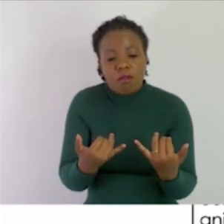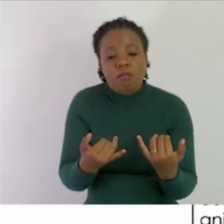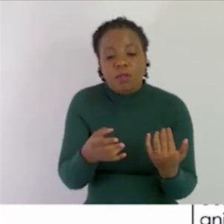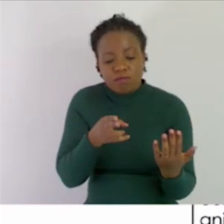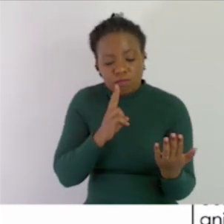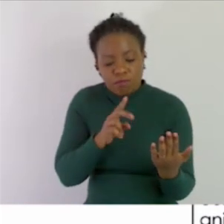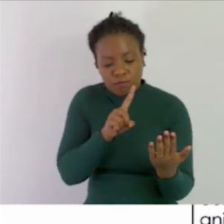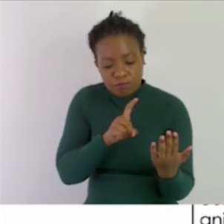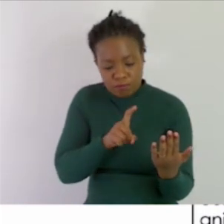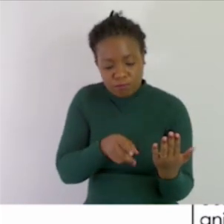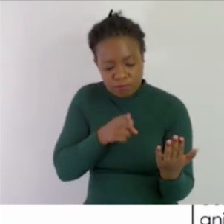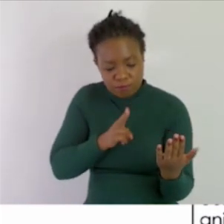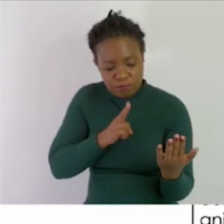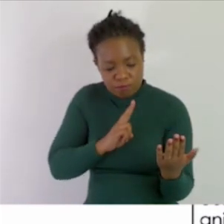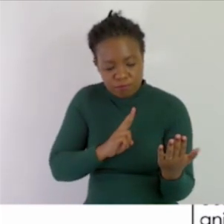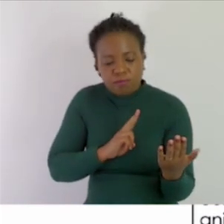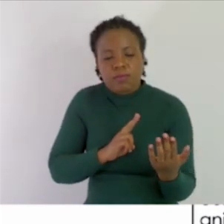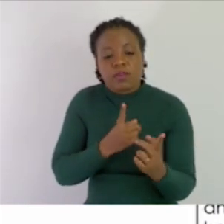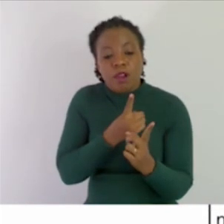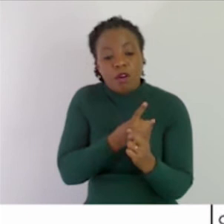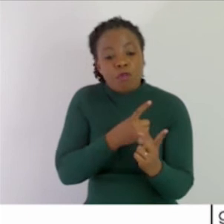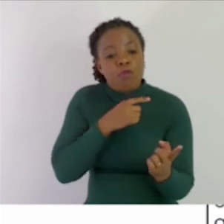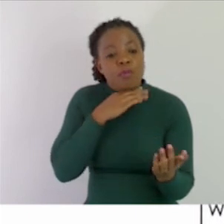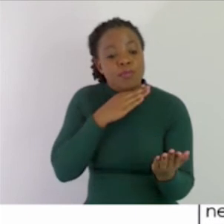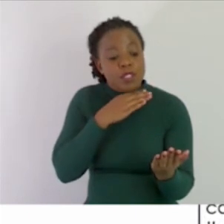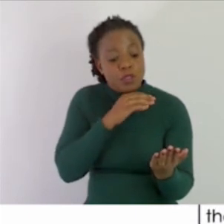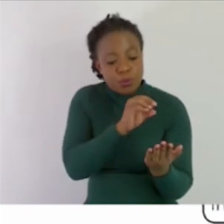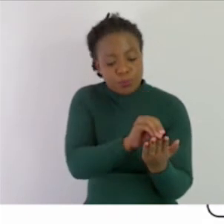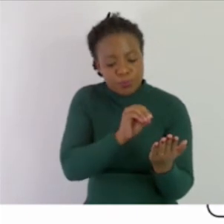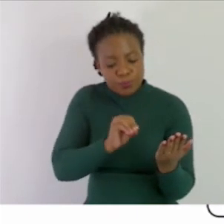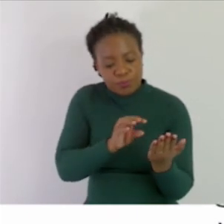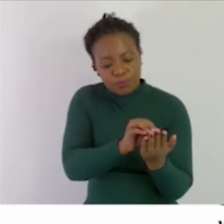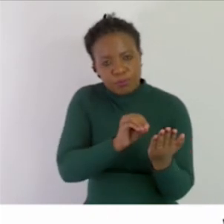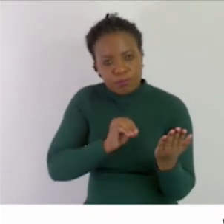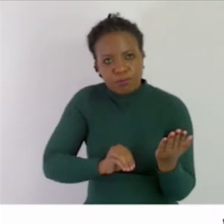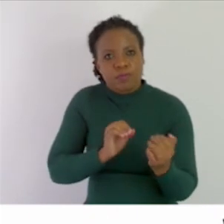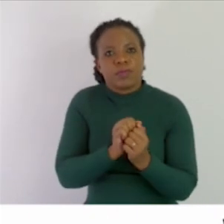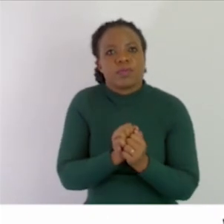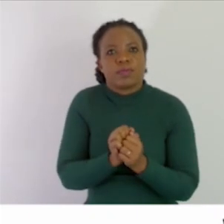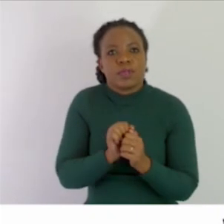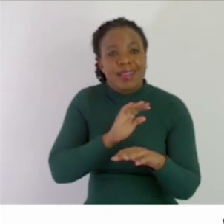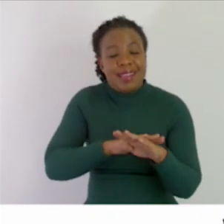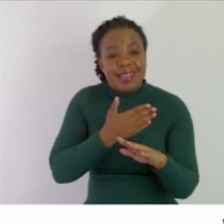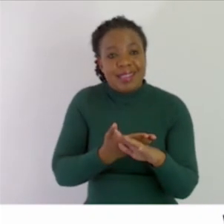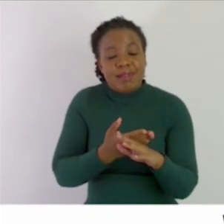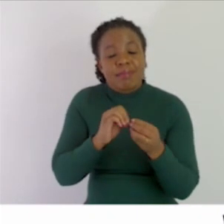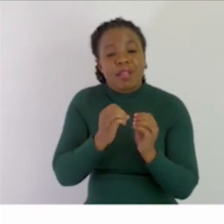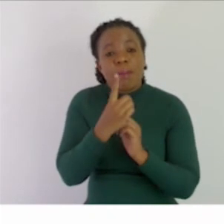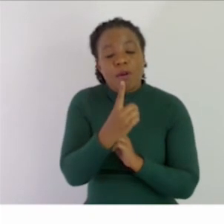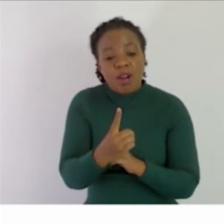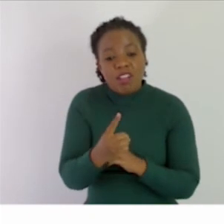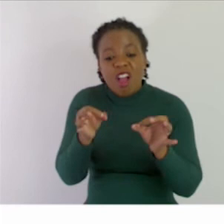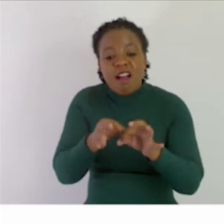is to read the questions again and go back to the comprehension. For example, number 1 is saying, who did